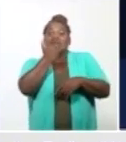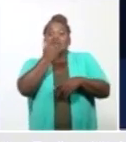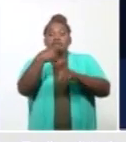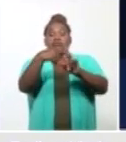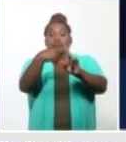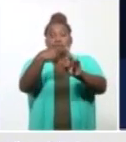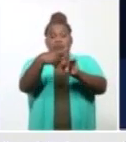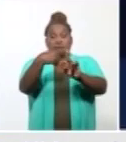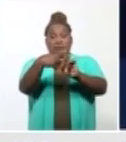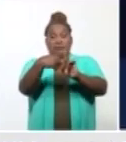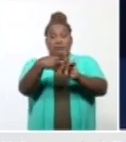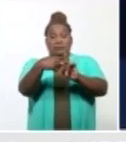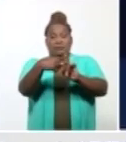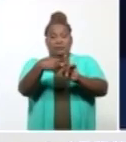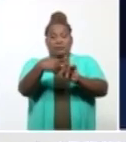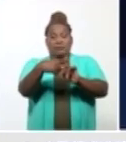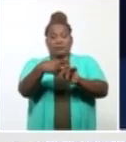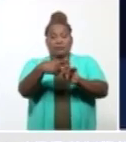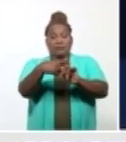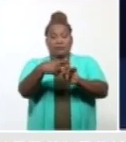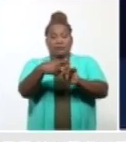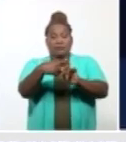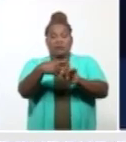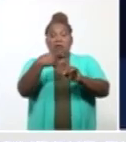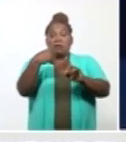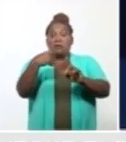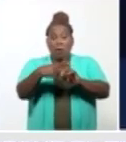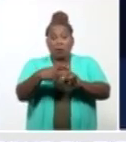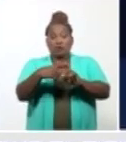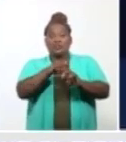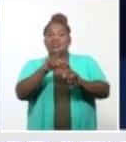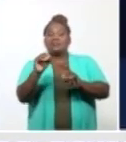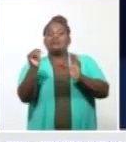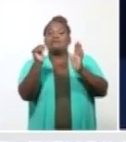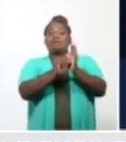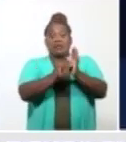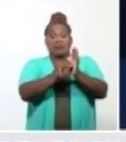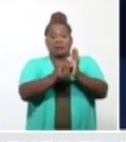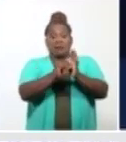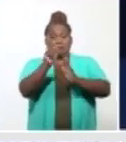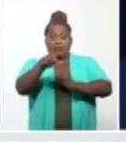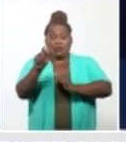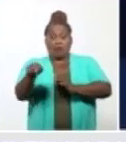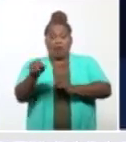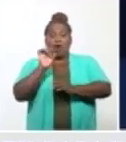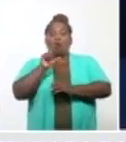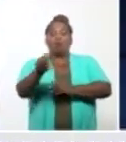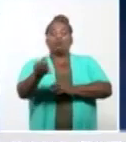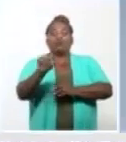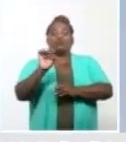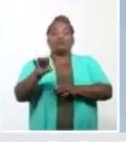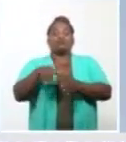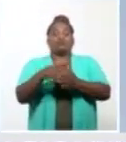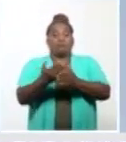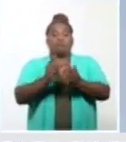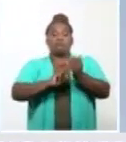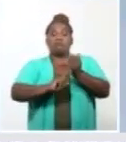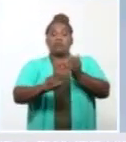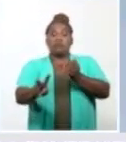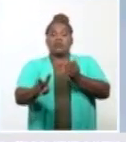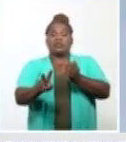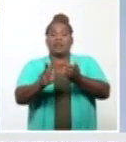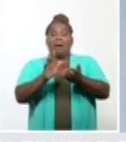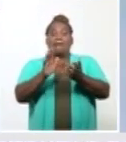of 8.5 per 100,000 inhabitants, followed by the province of Havana with